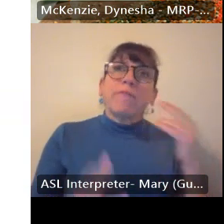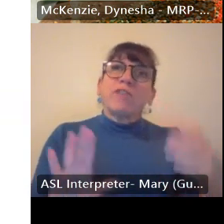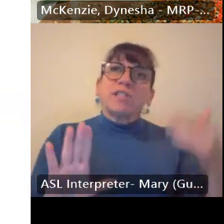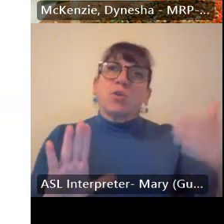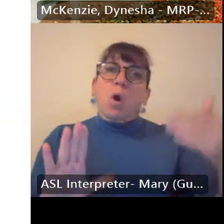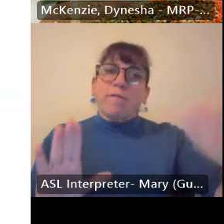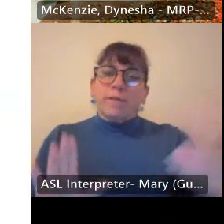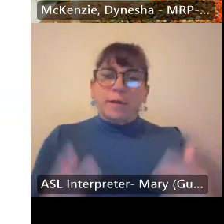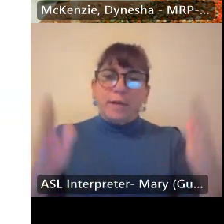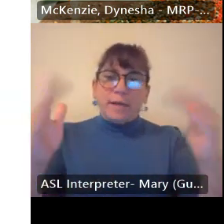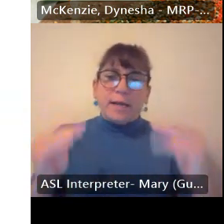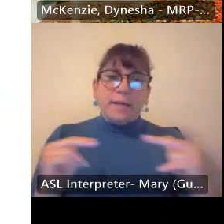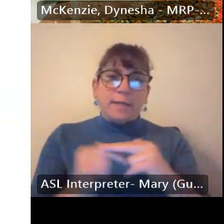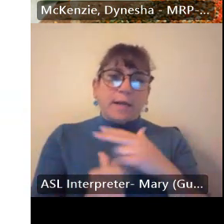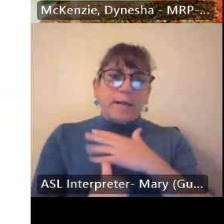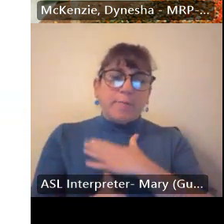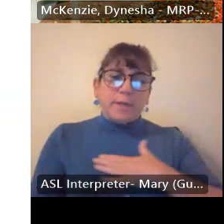please.